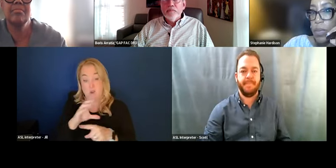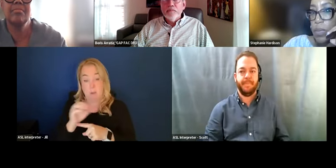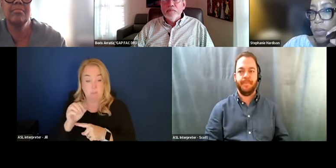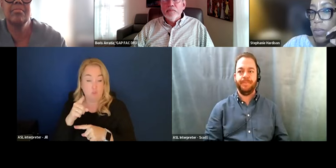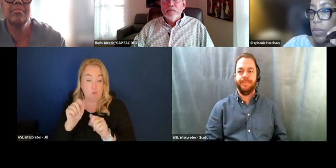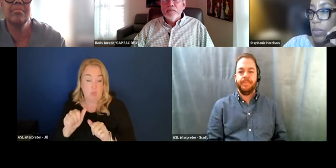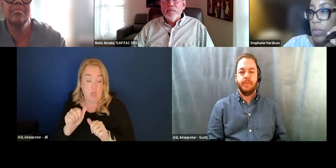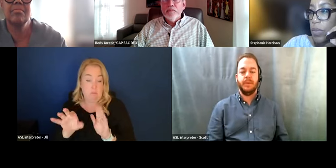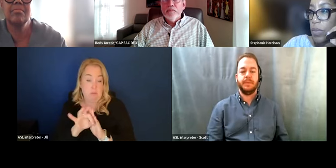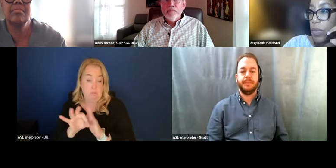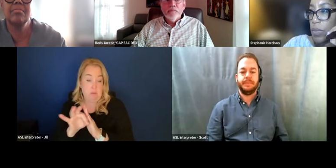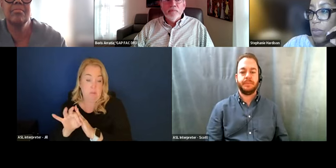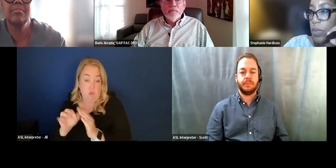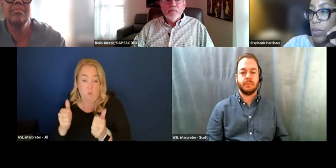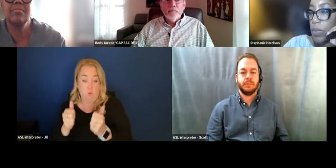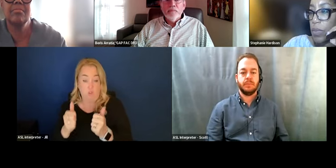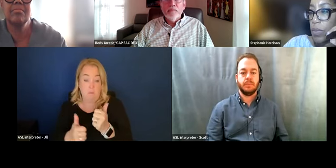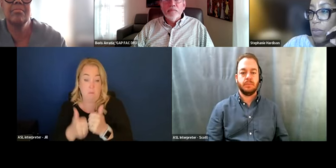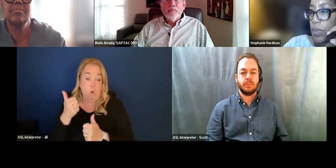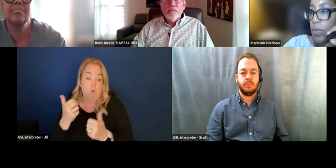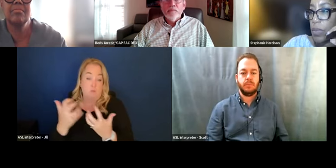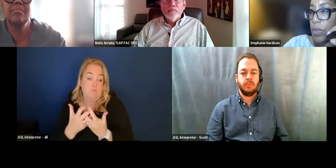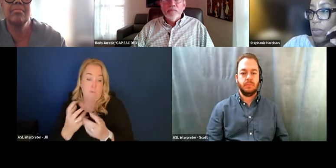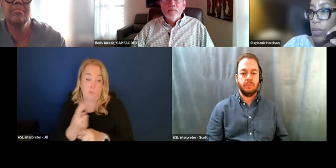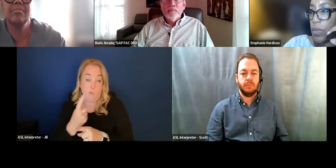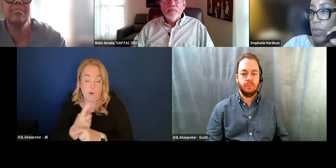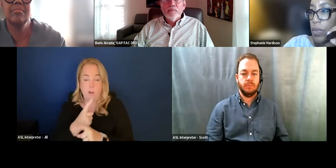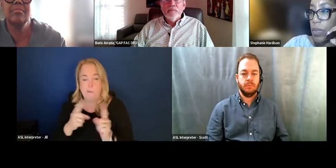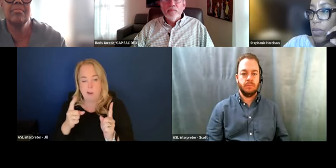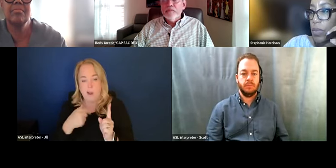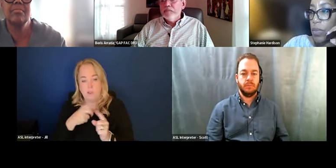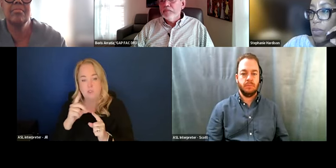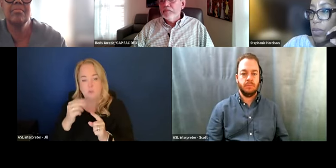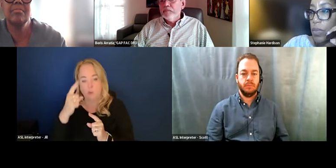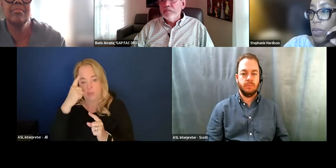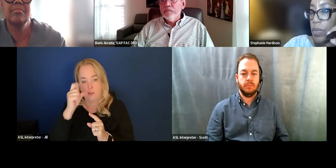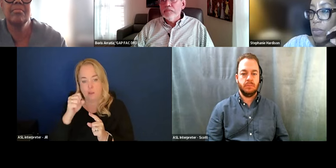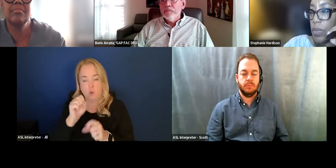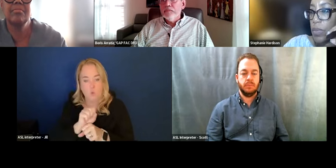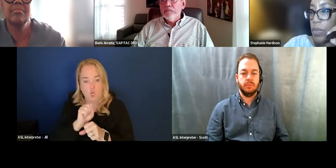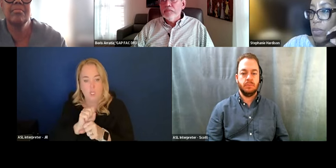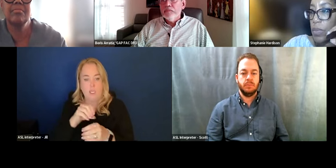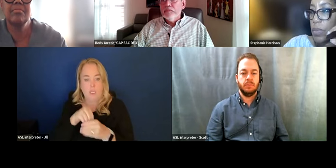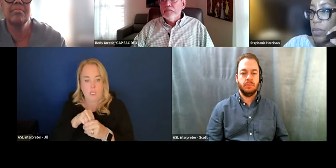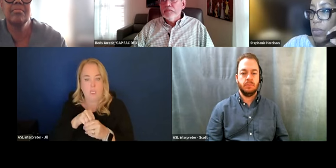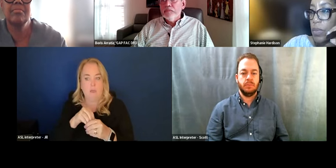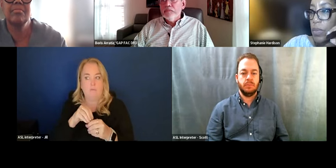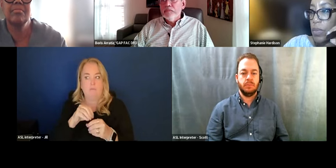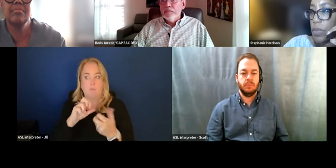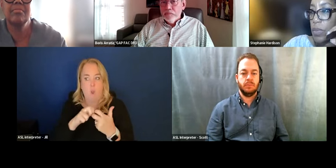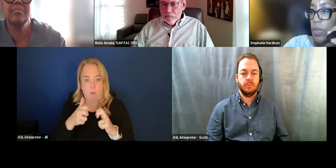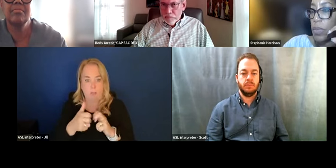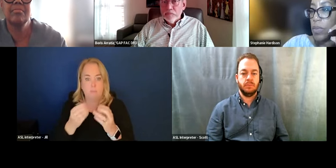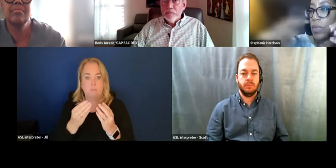can choose the most appropriate one. But I do think that working in, say, problem